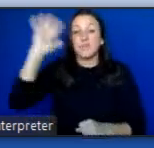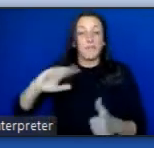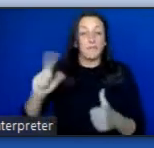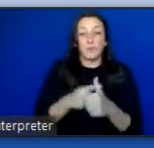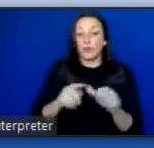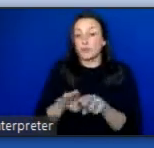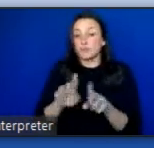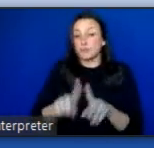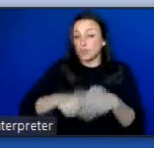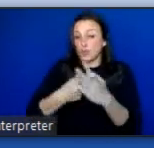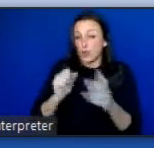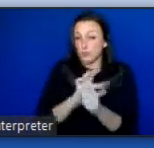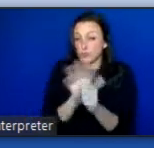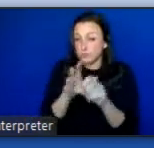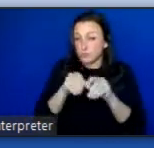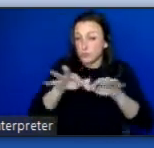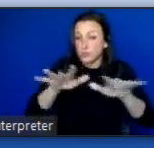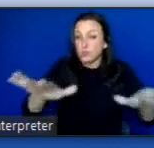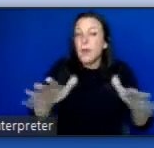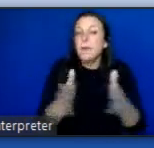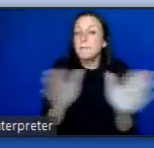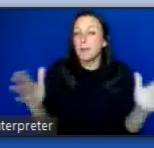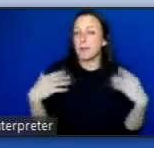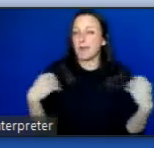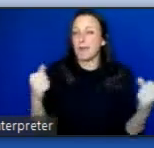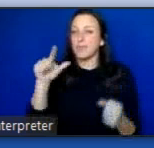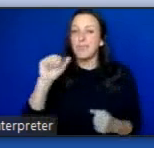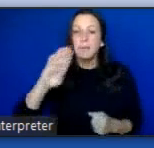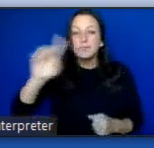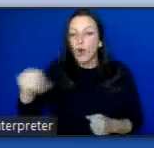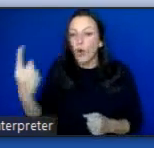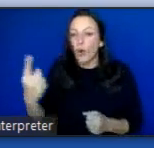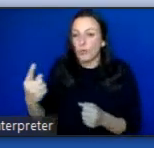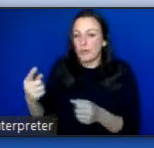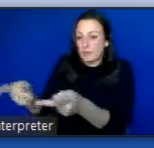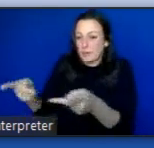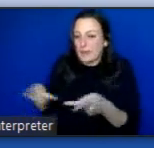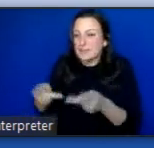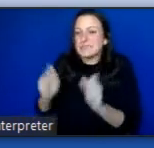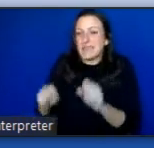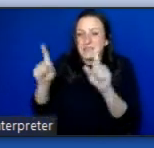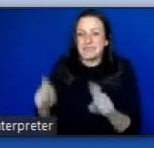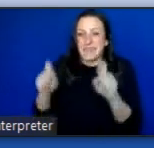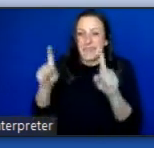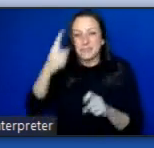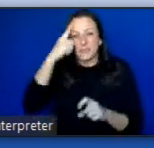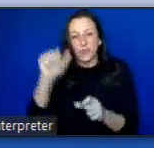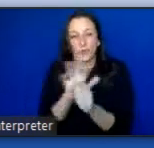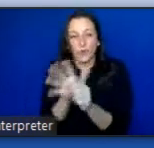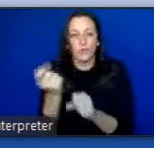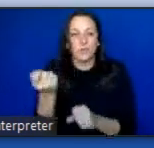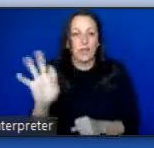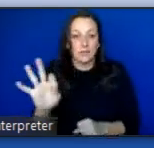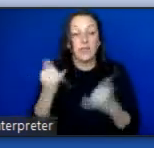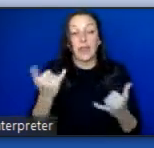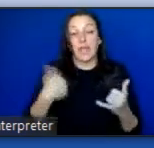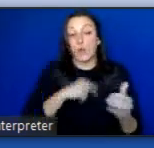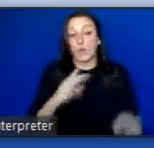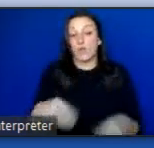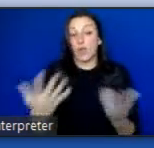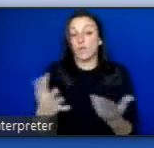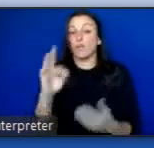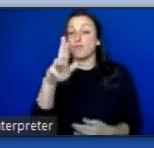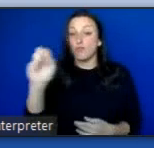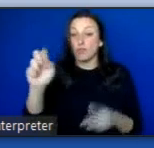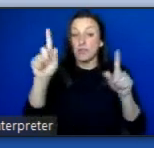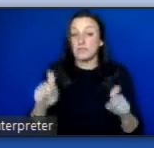labs were the only labs that could do COVID-19 testing. We've offered free testing at